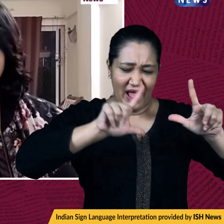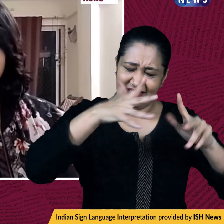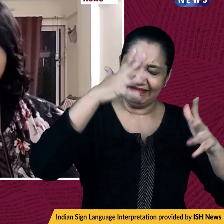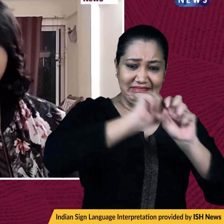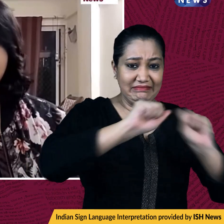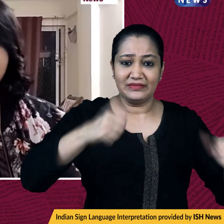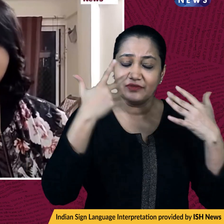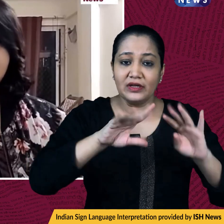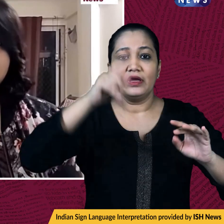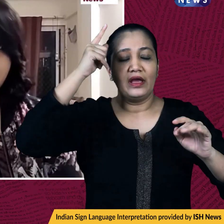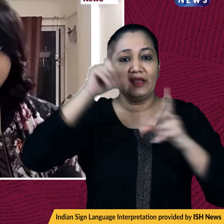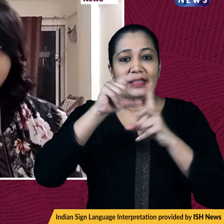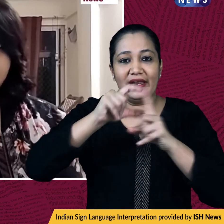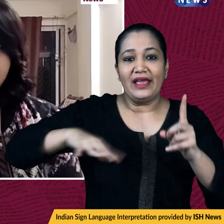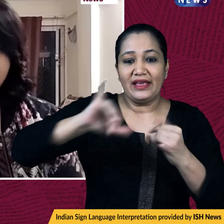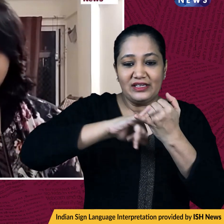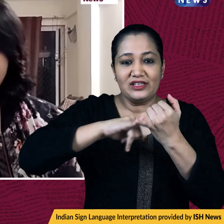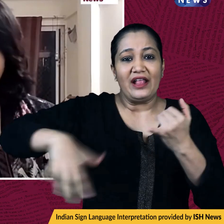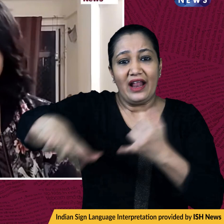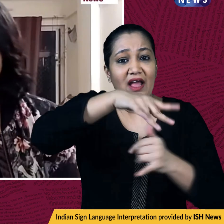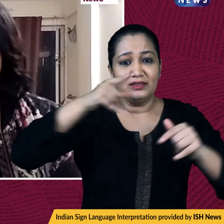that Pfizer has presented.